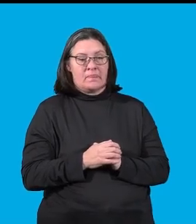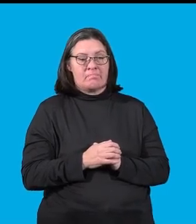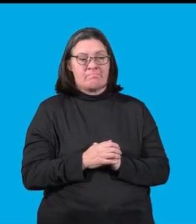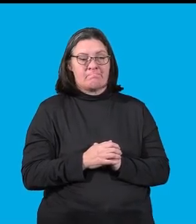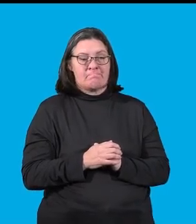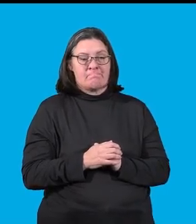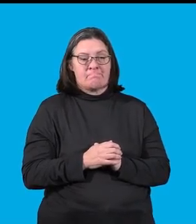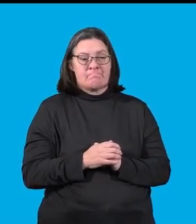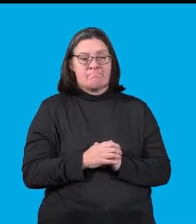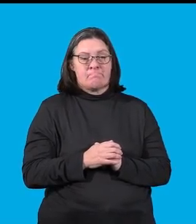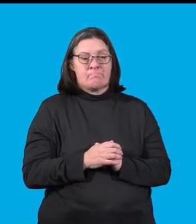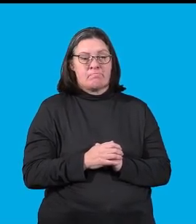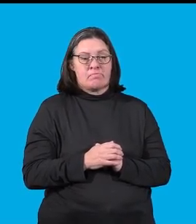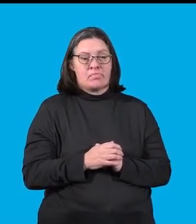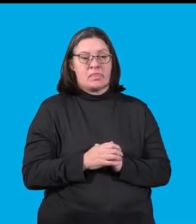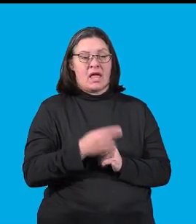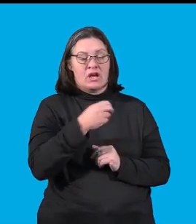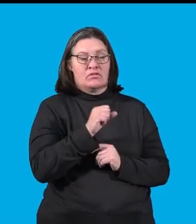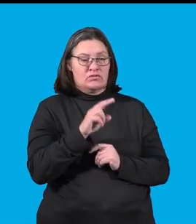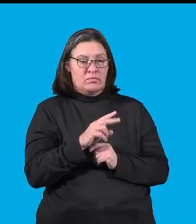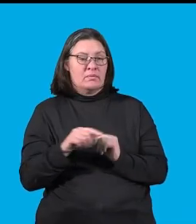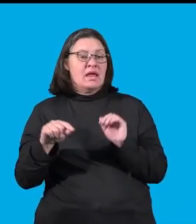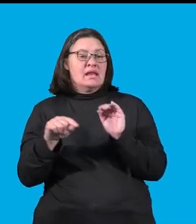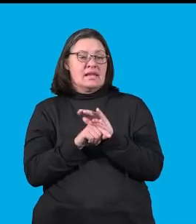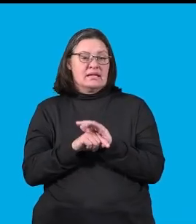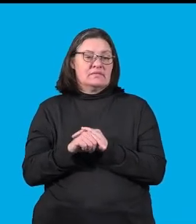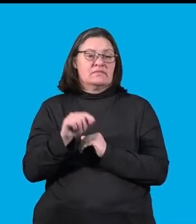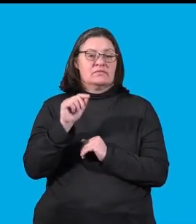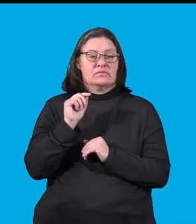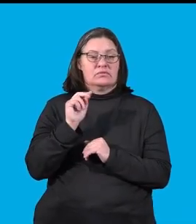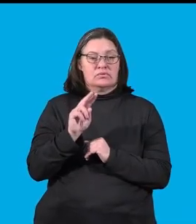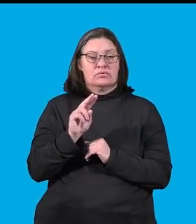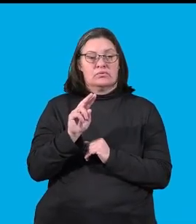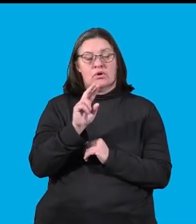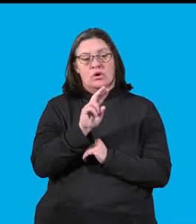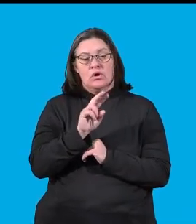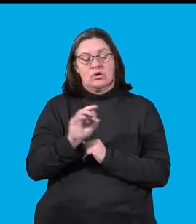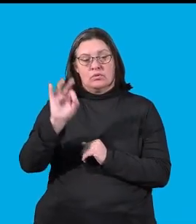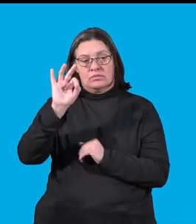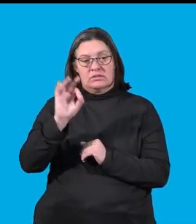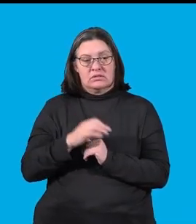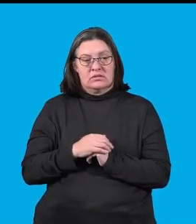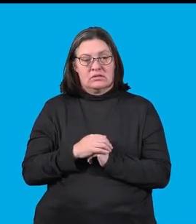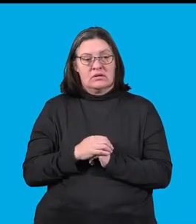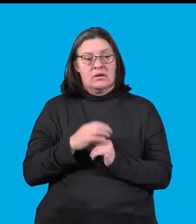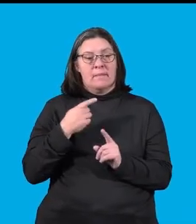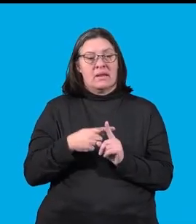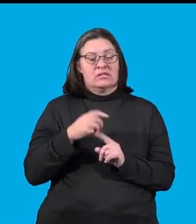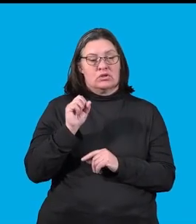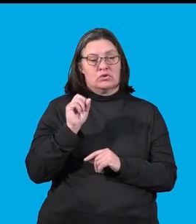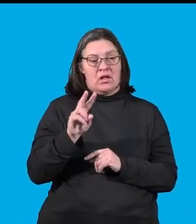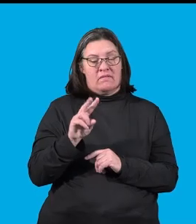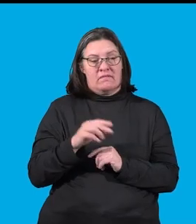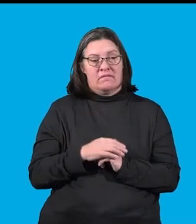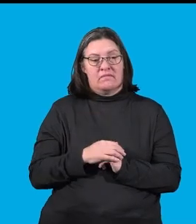of 2 will be equal to negative 2 cubed